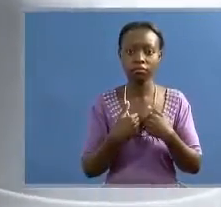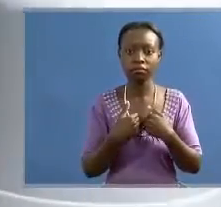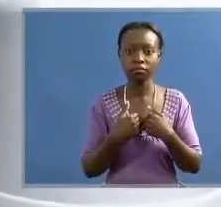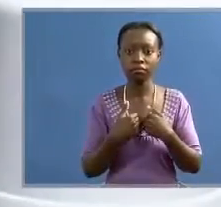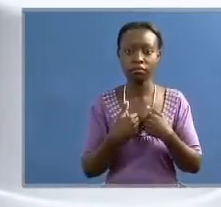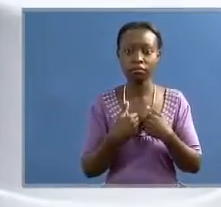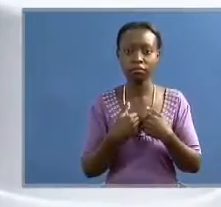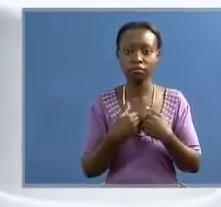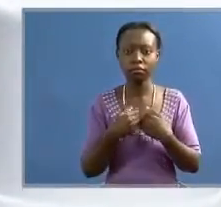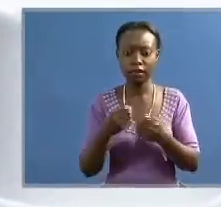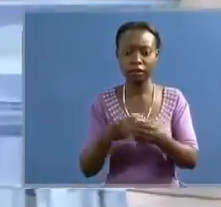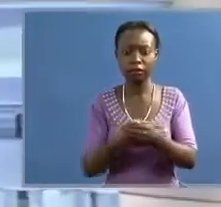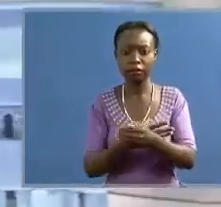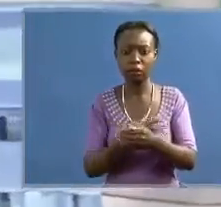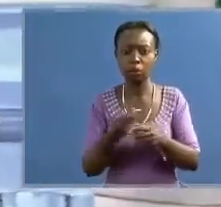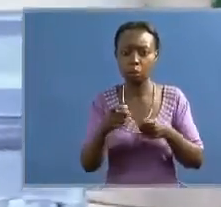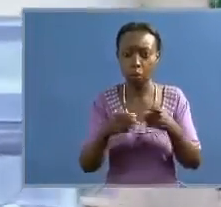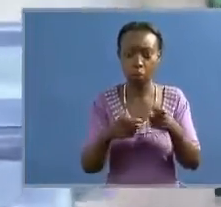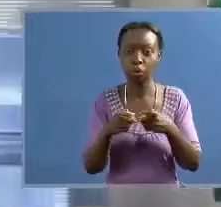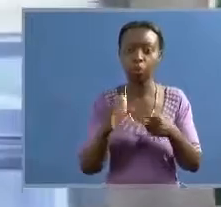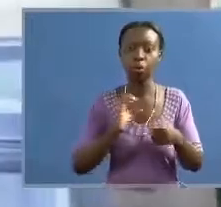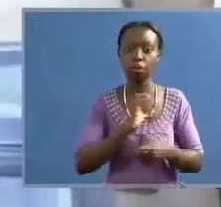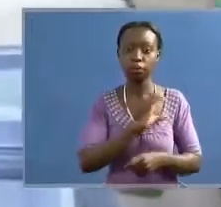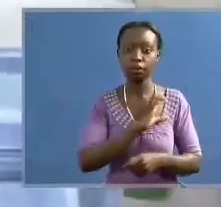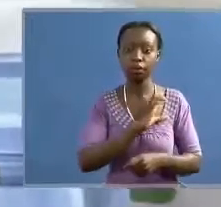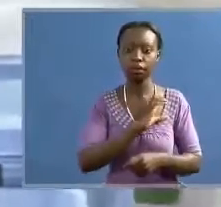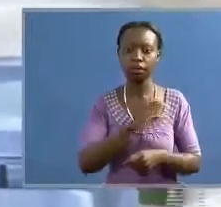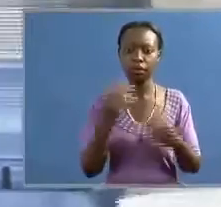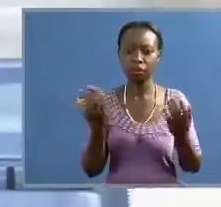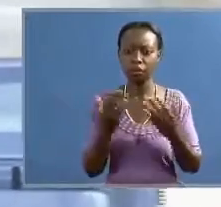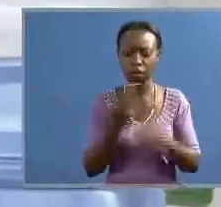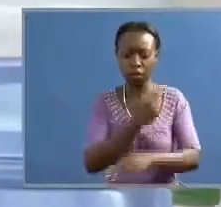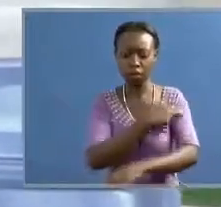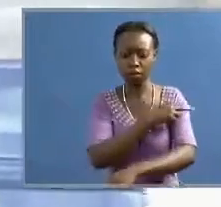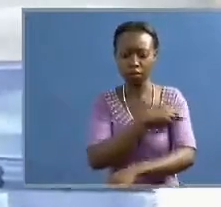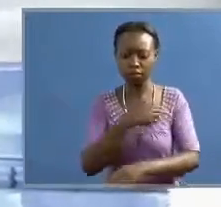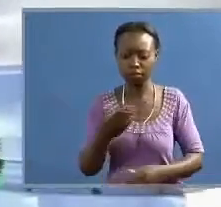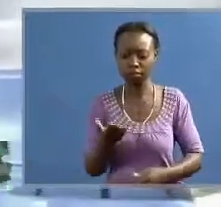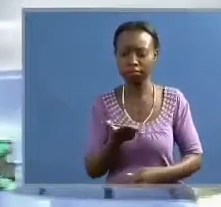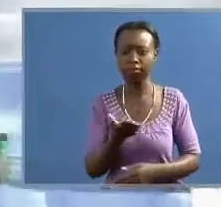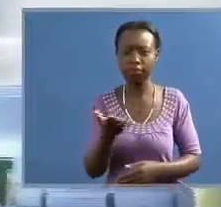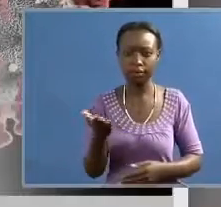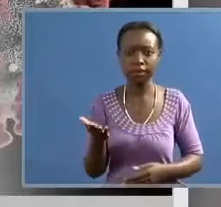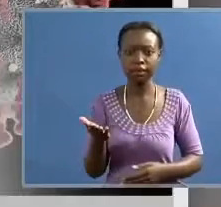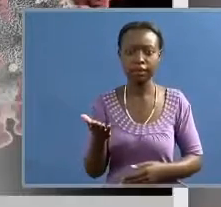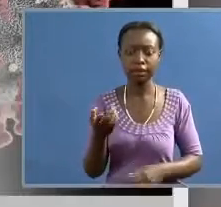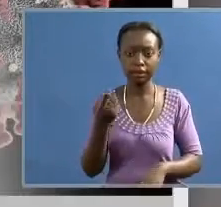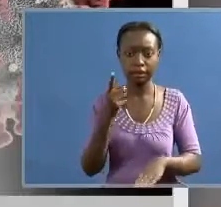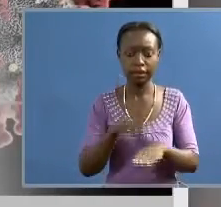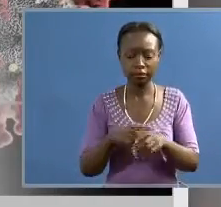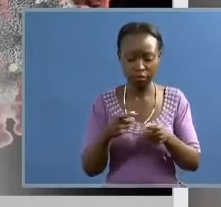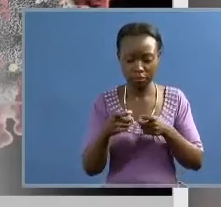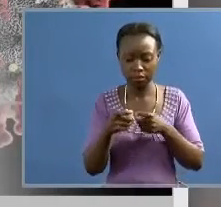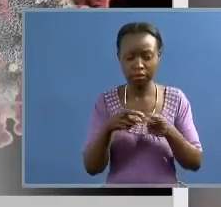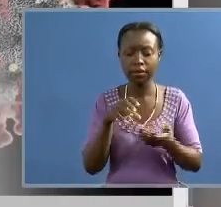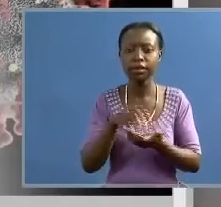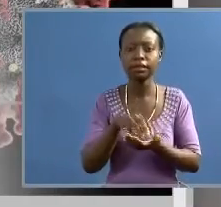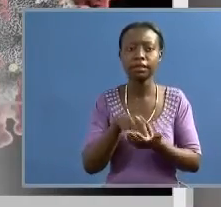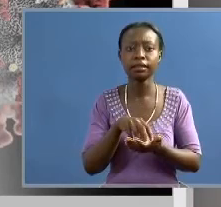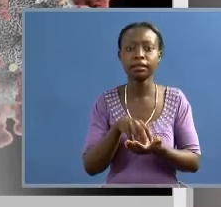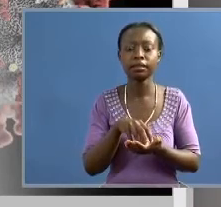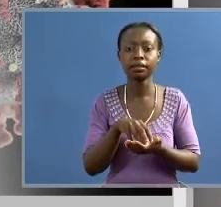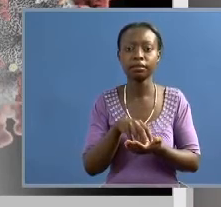Control Committee. Right. Now, where these hospitals probably are handling suspected cases, then the